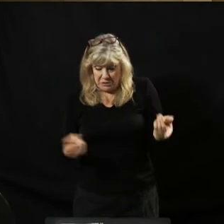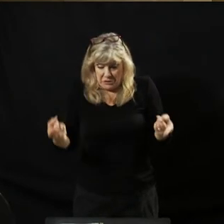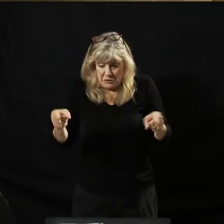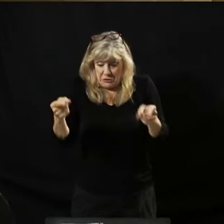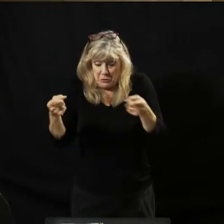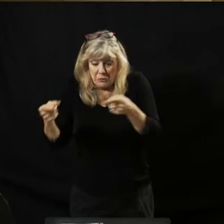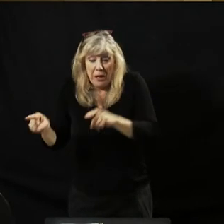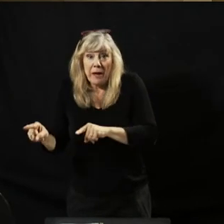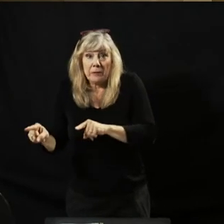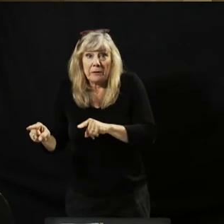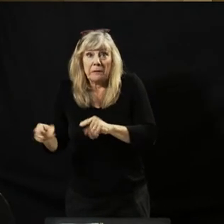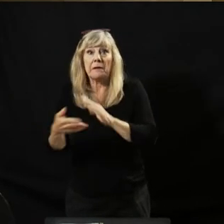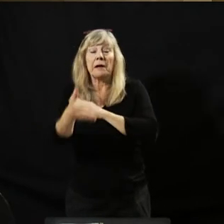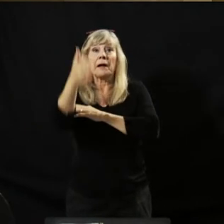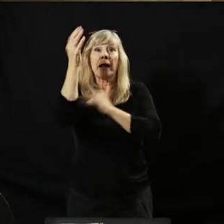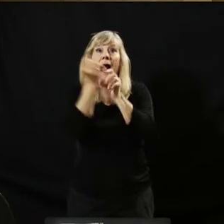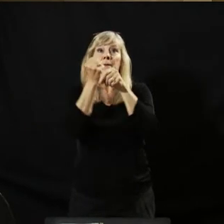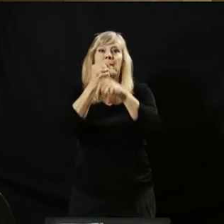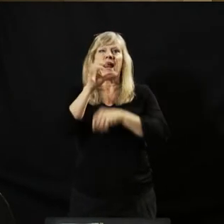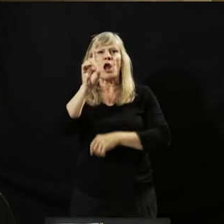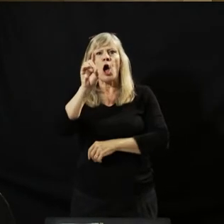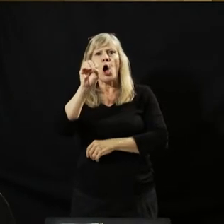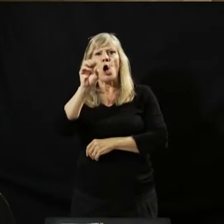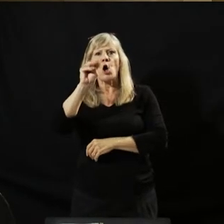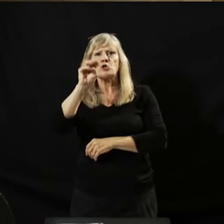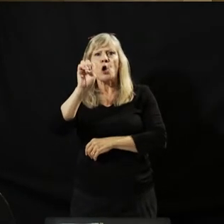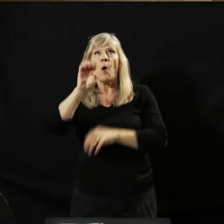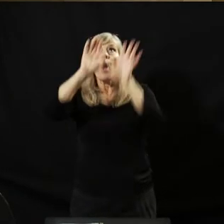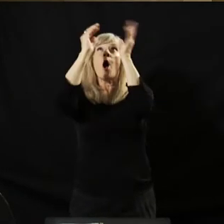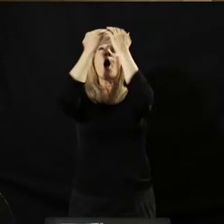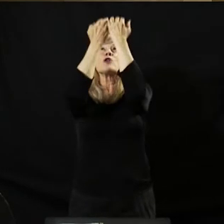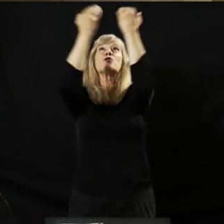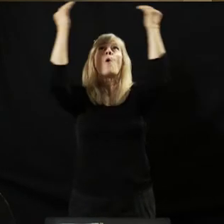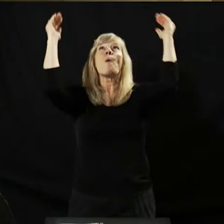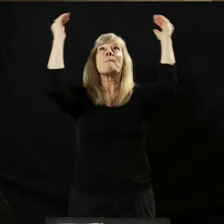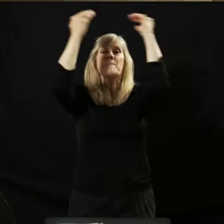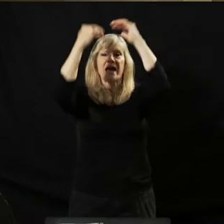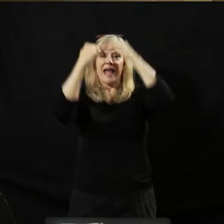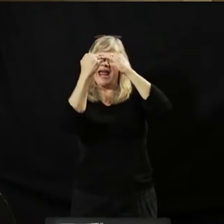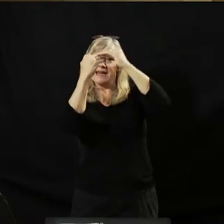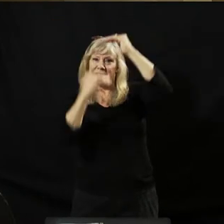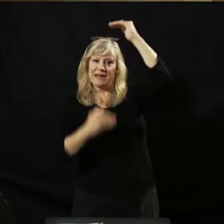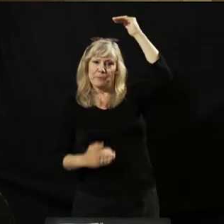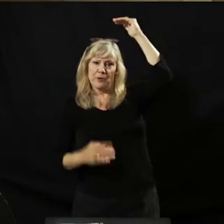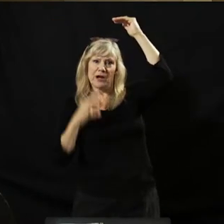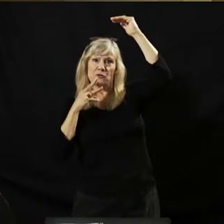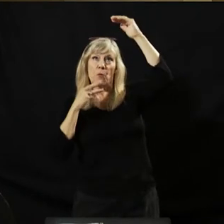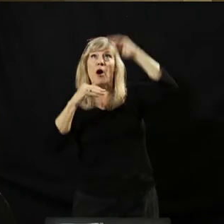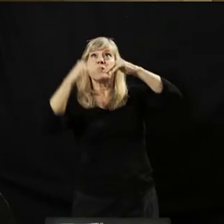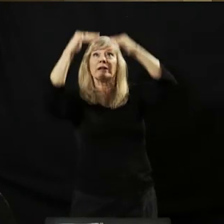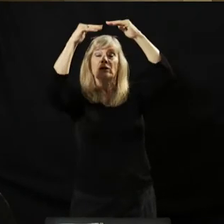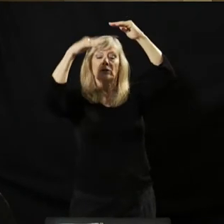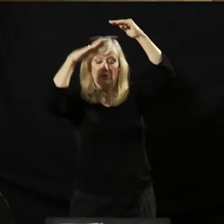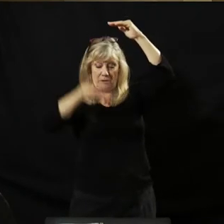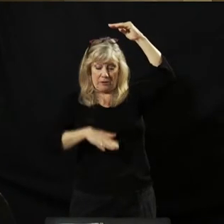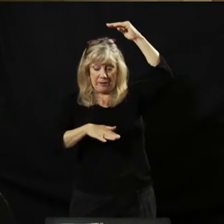happened. God made the dome, and separated the water above the dome from the water below